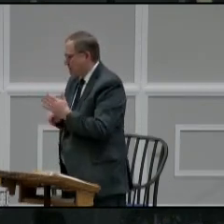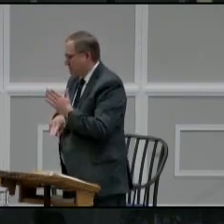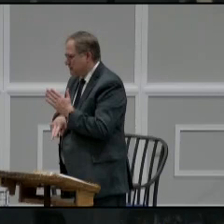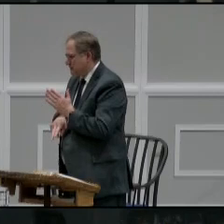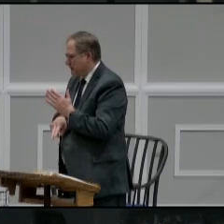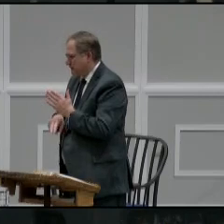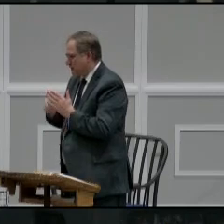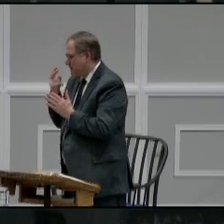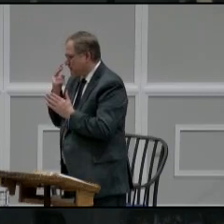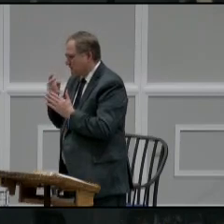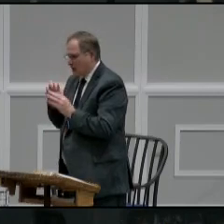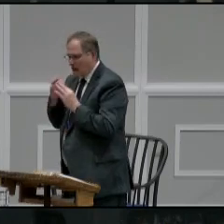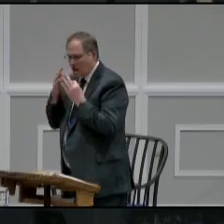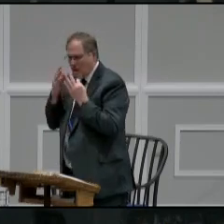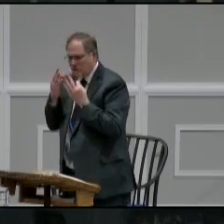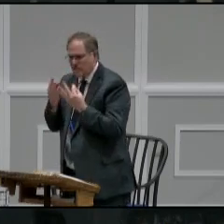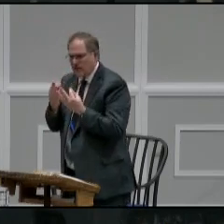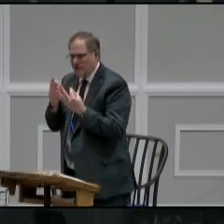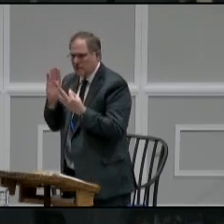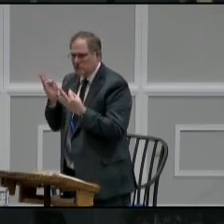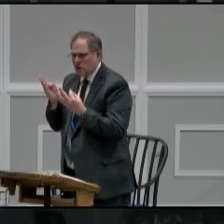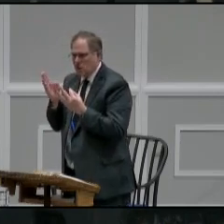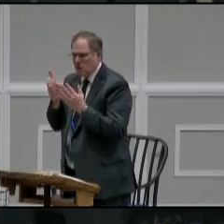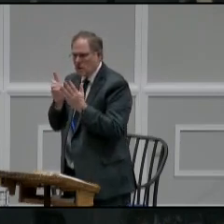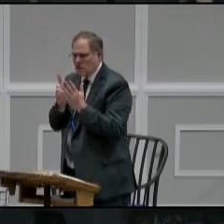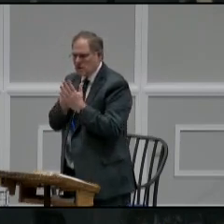To see a family so devout,